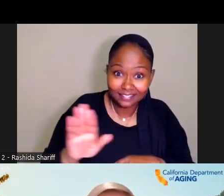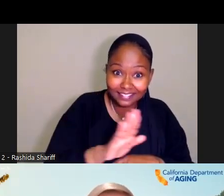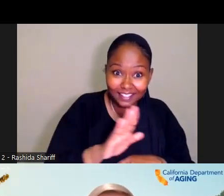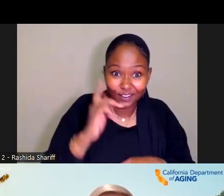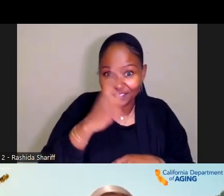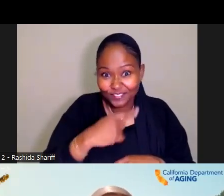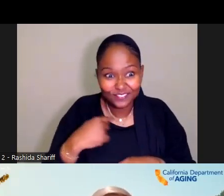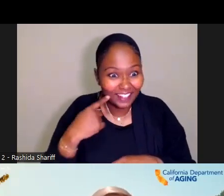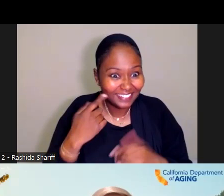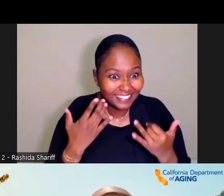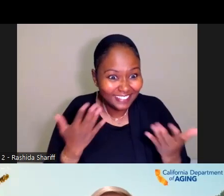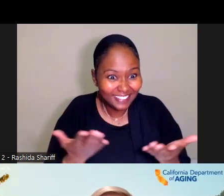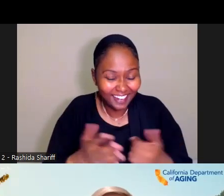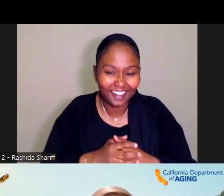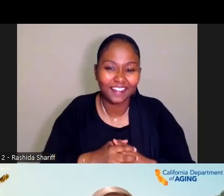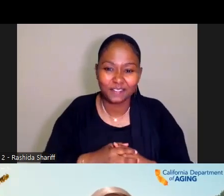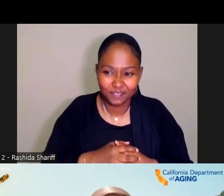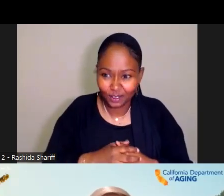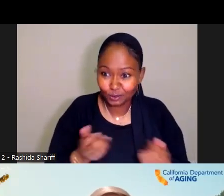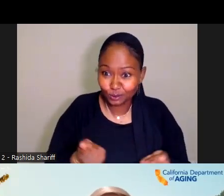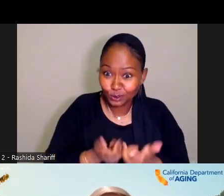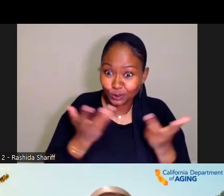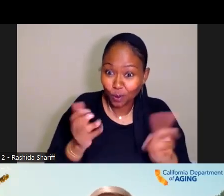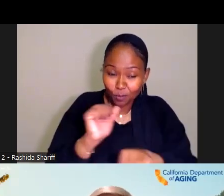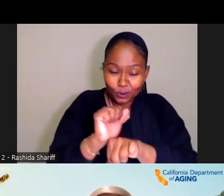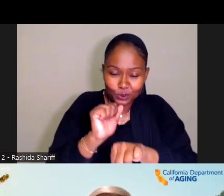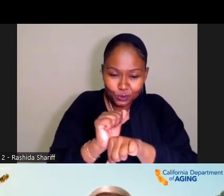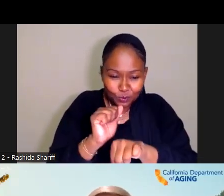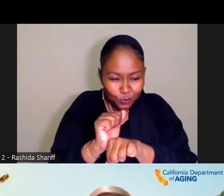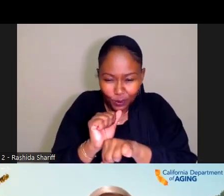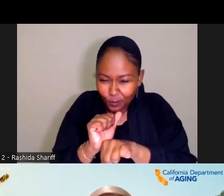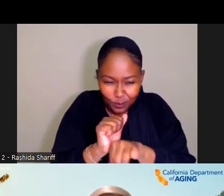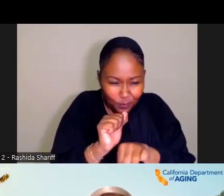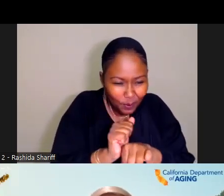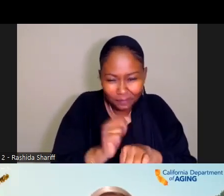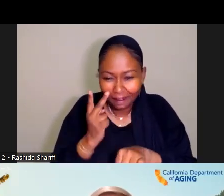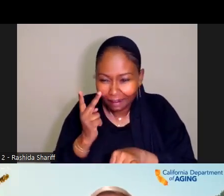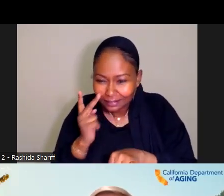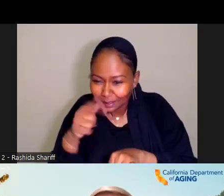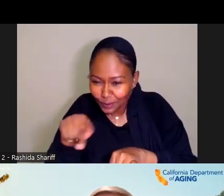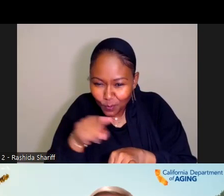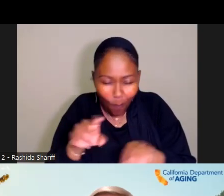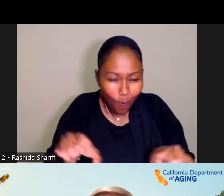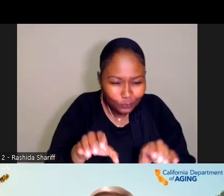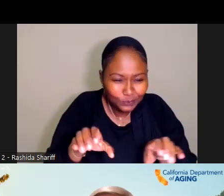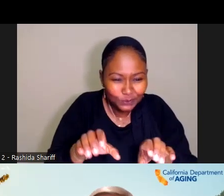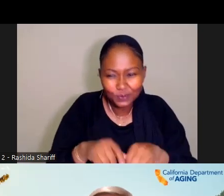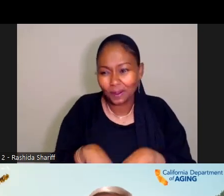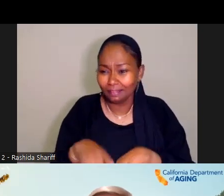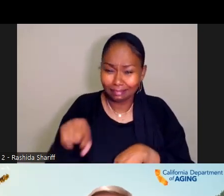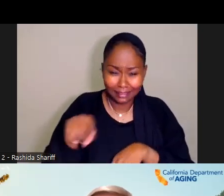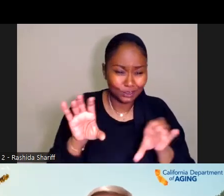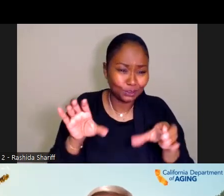on the screen, and there's so much work behind every face that I see. This is one of our hardest